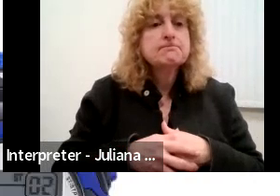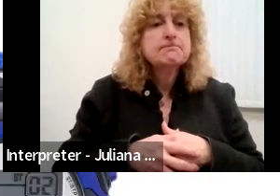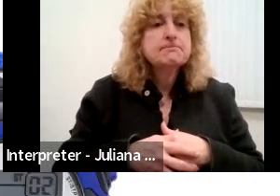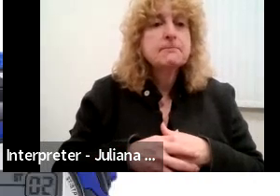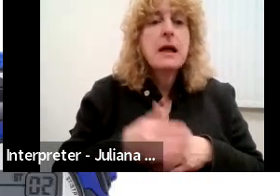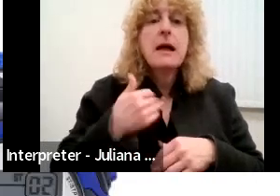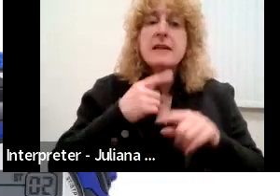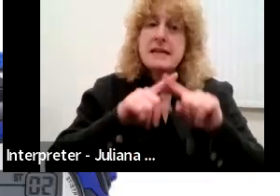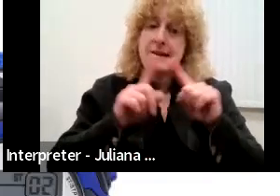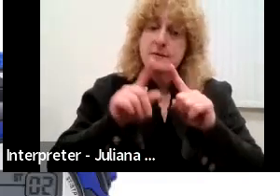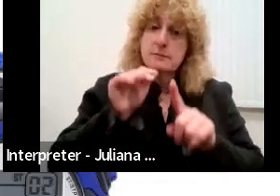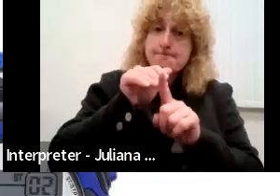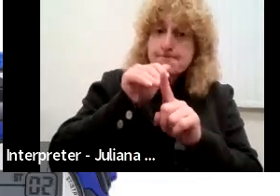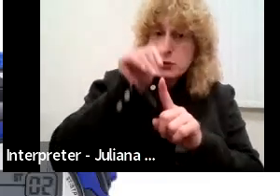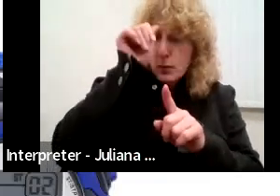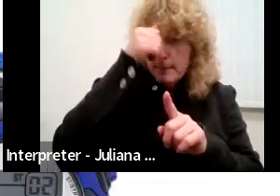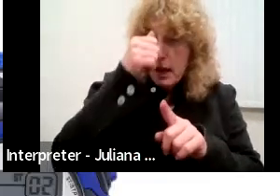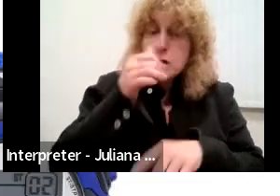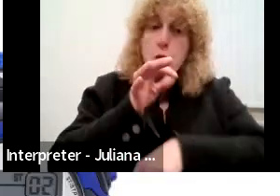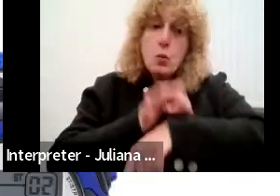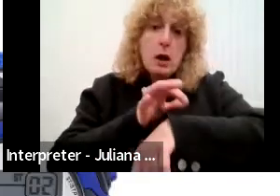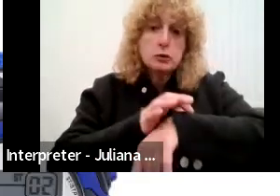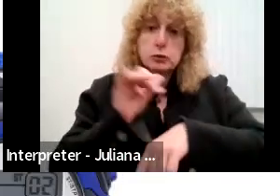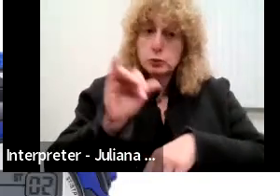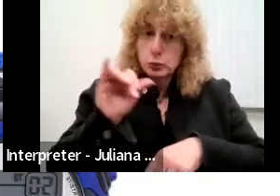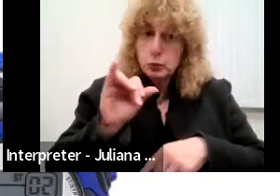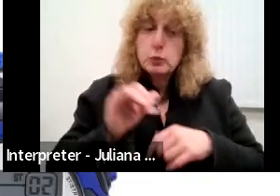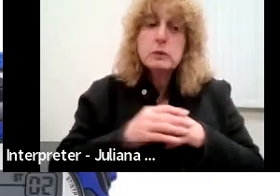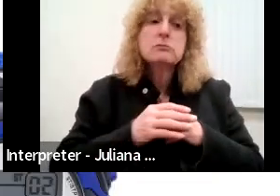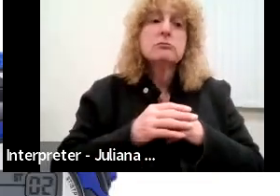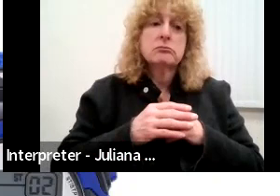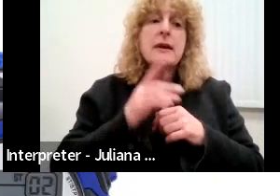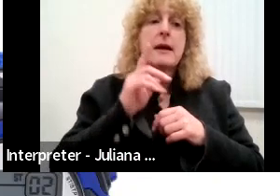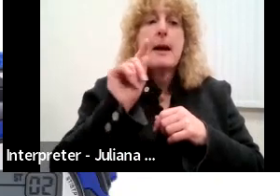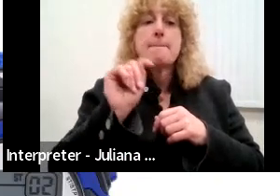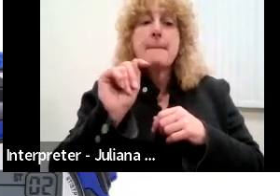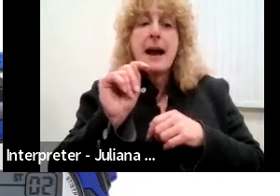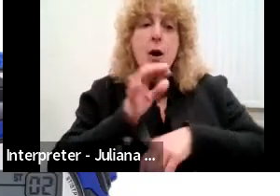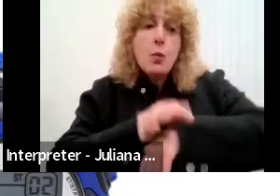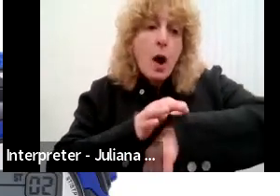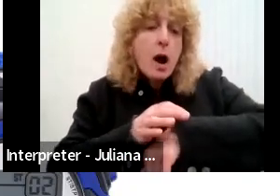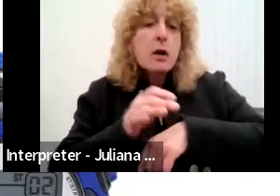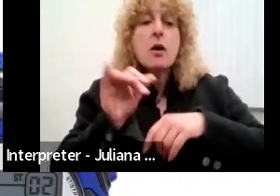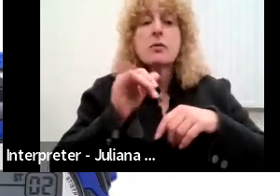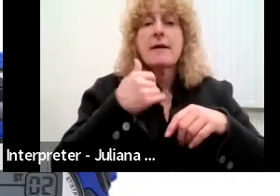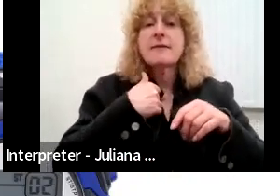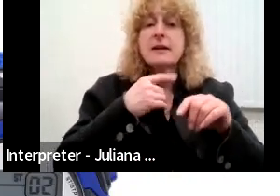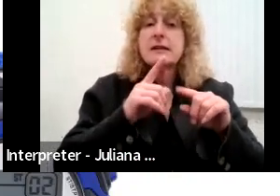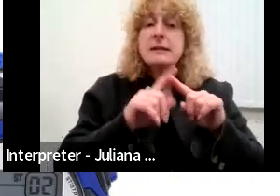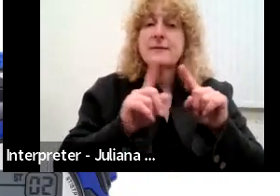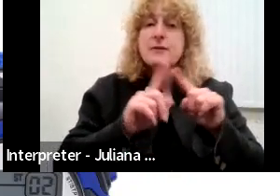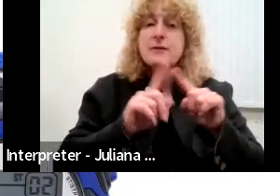There are different reminder watches available as well. So potty watches, but then there's also